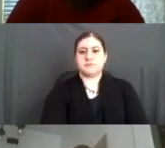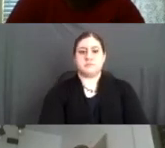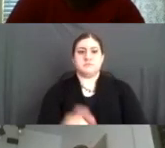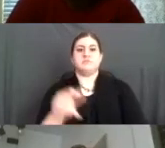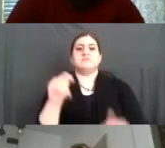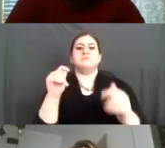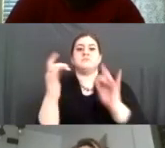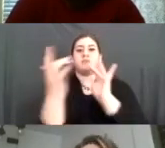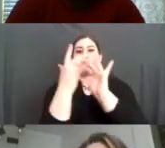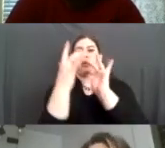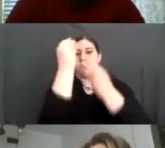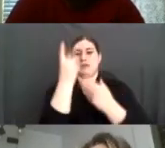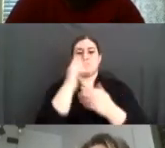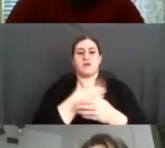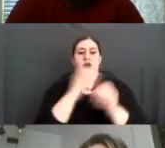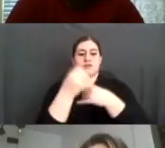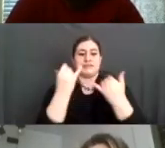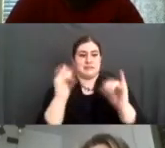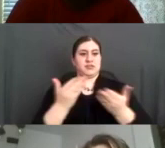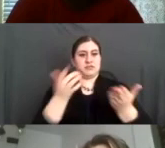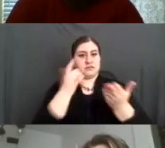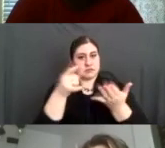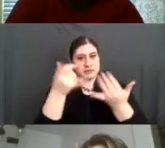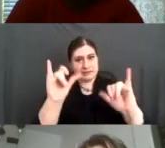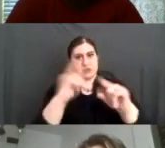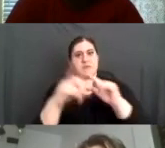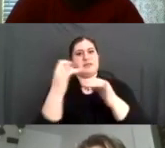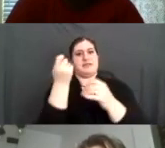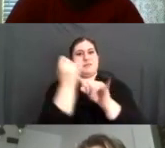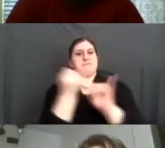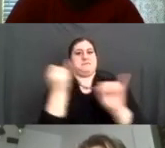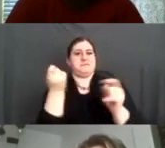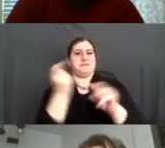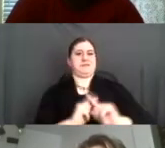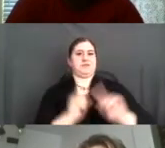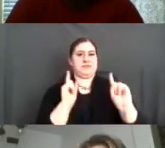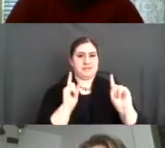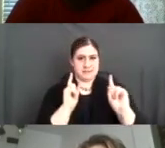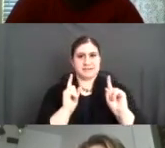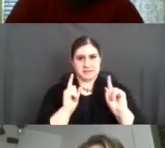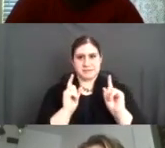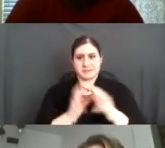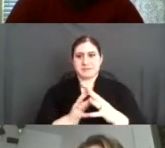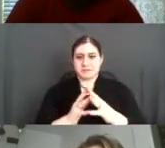the contact information of my office. We are still here for you. We're just here in a little bit different